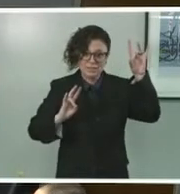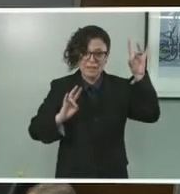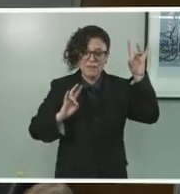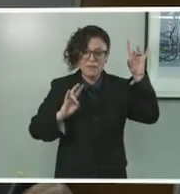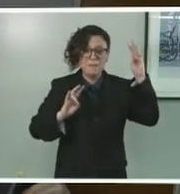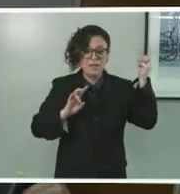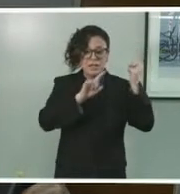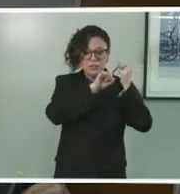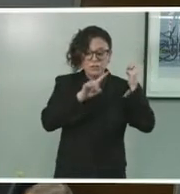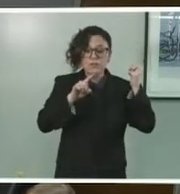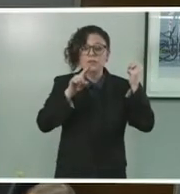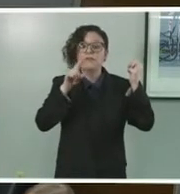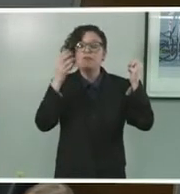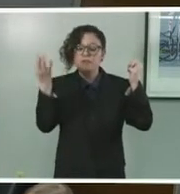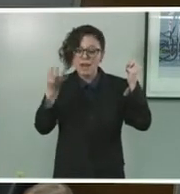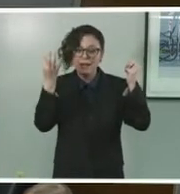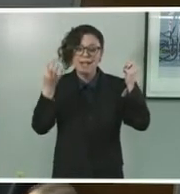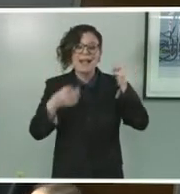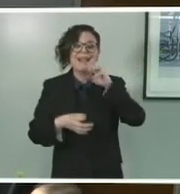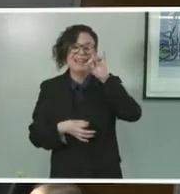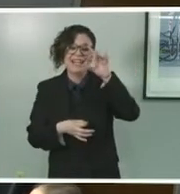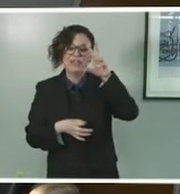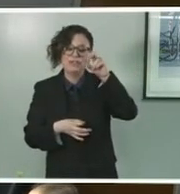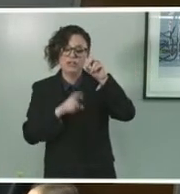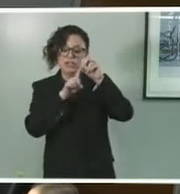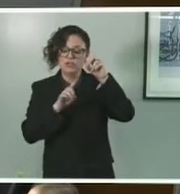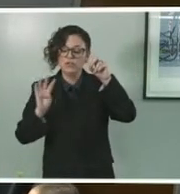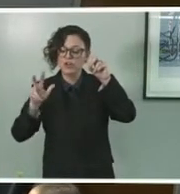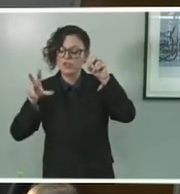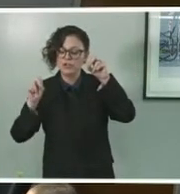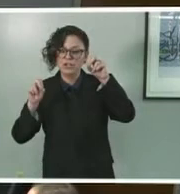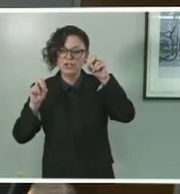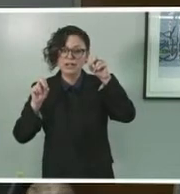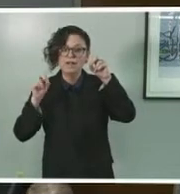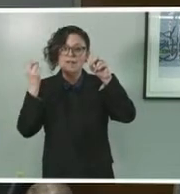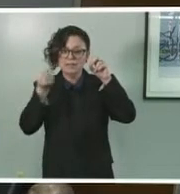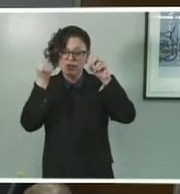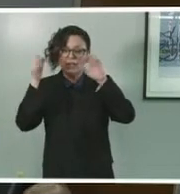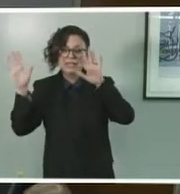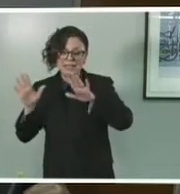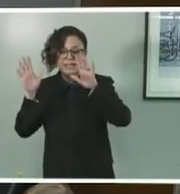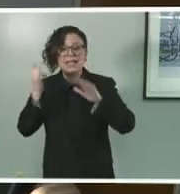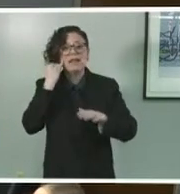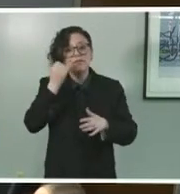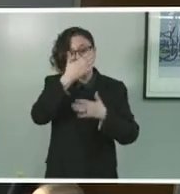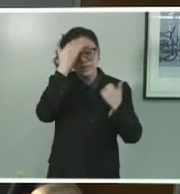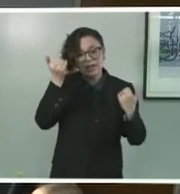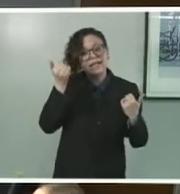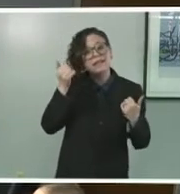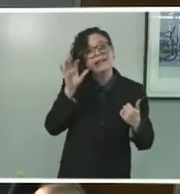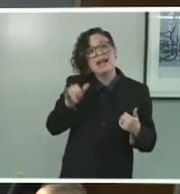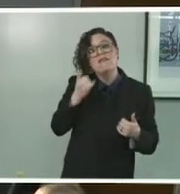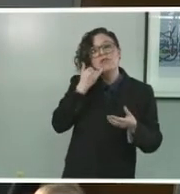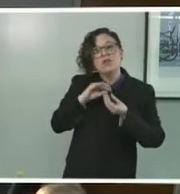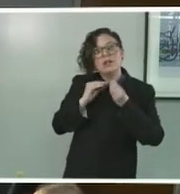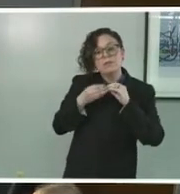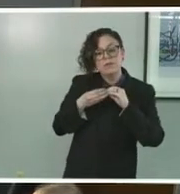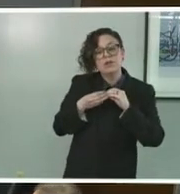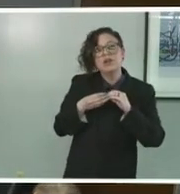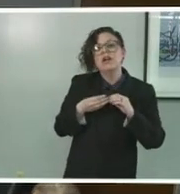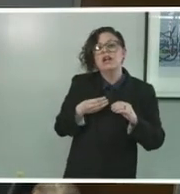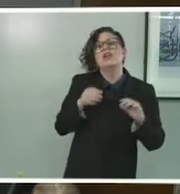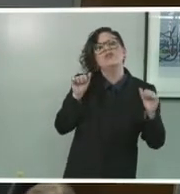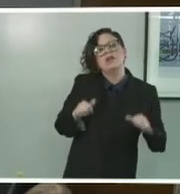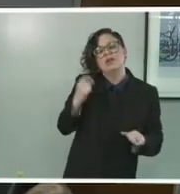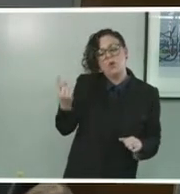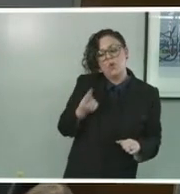4:30 on Saturday, Sunday. If you write it down and lose it or forget the 207-5779, you can always call 311 and they